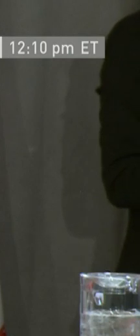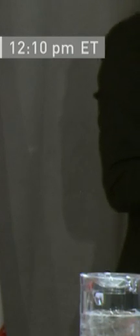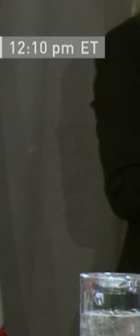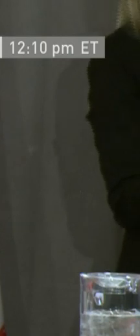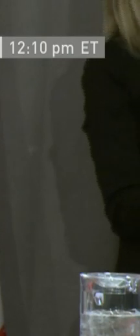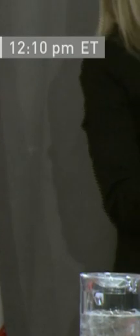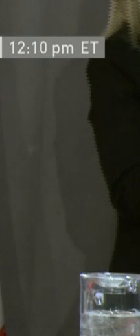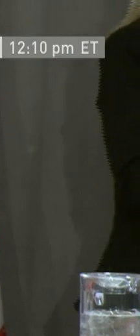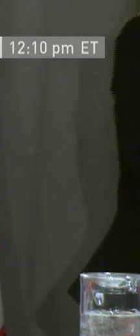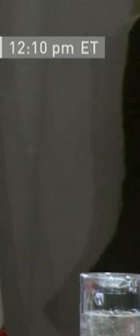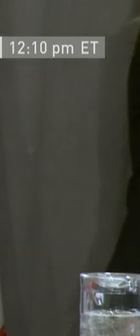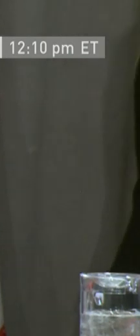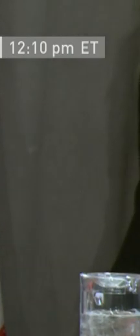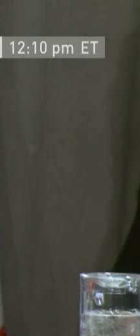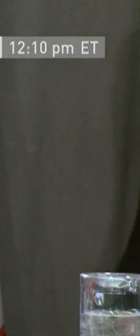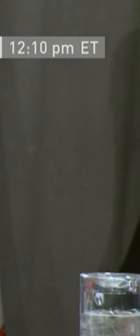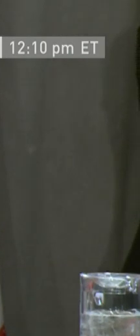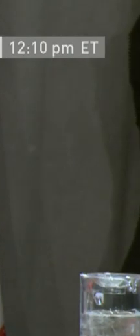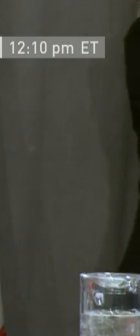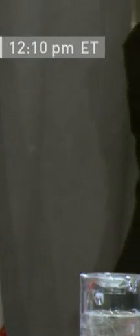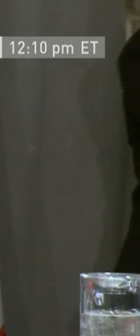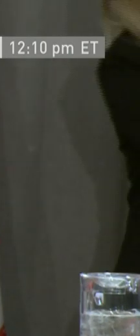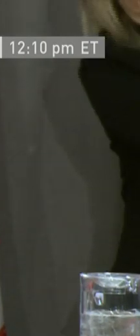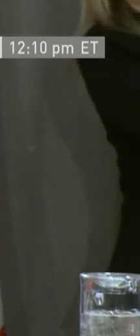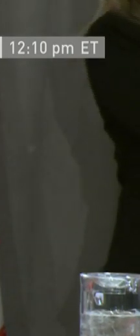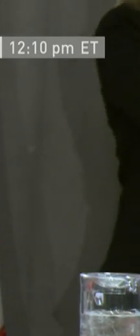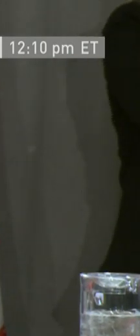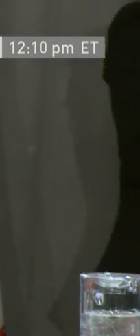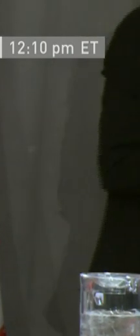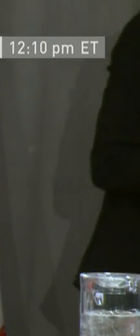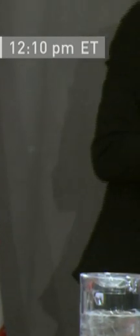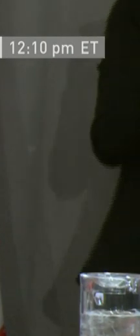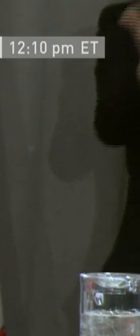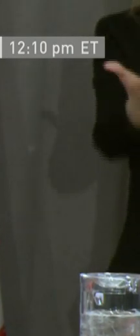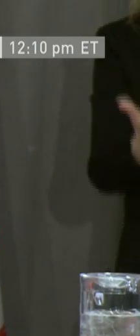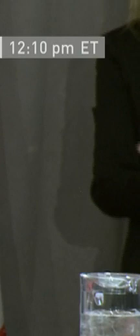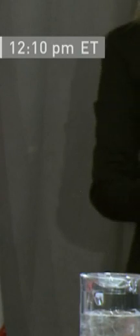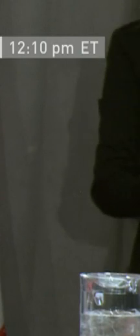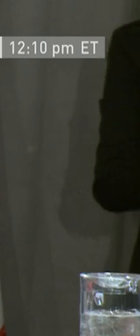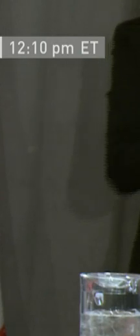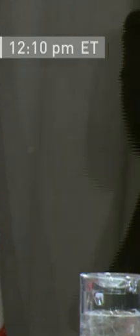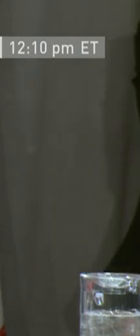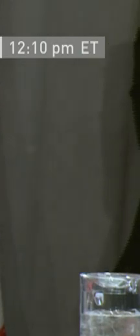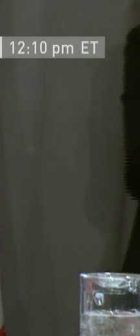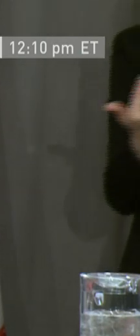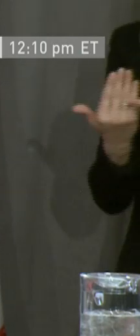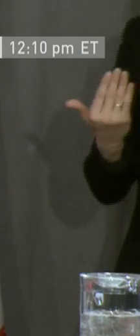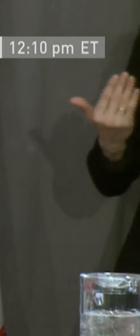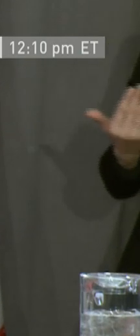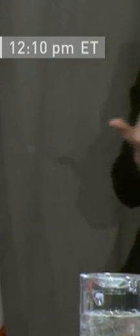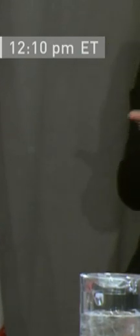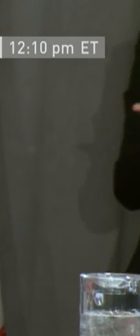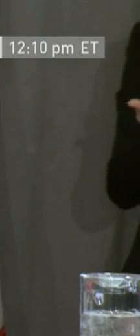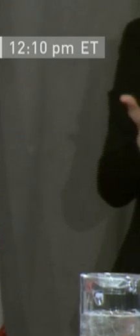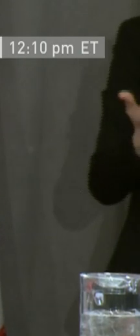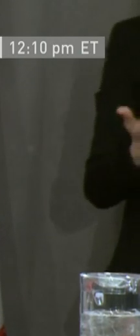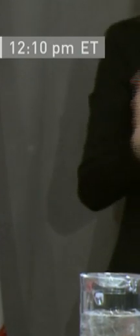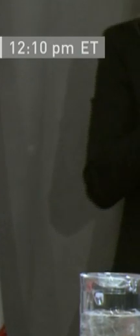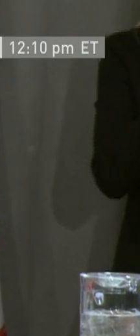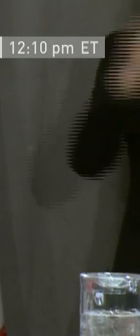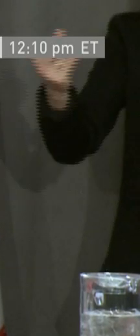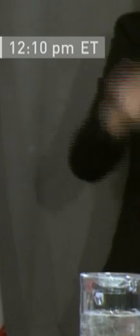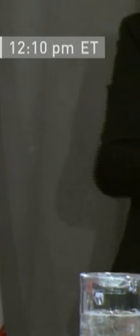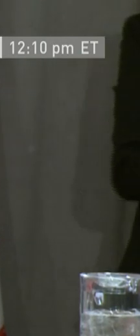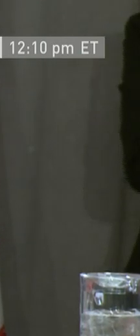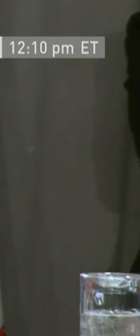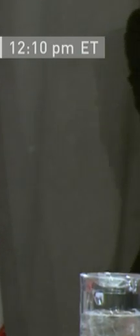said, for example, $35 billion yesterday. That's a lot for one day worth of transactions. But we will scale that as needed.